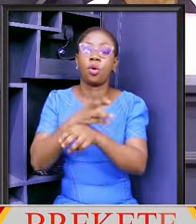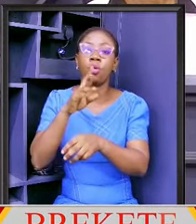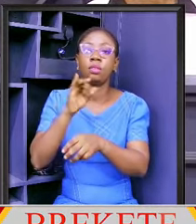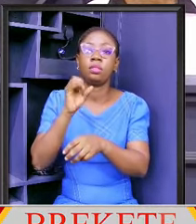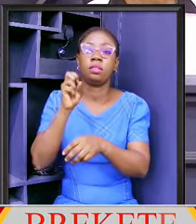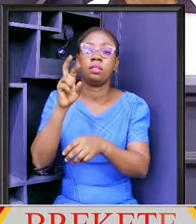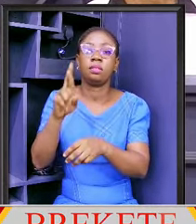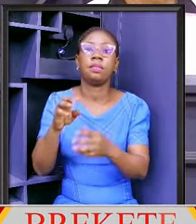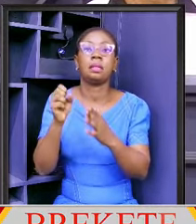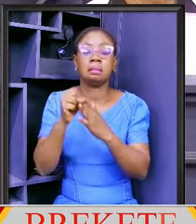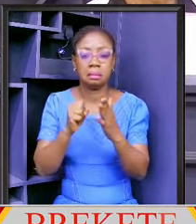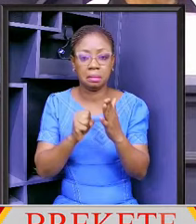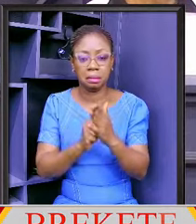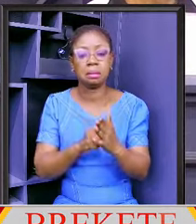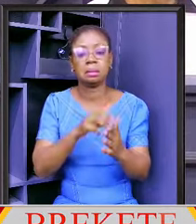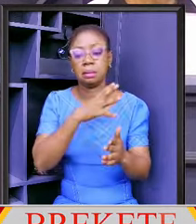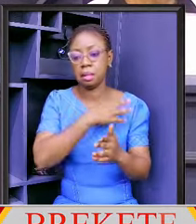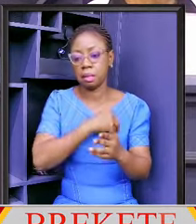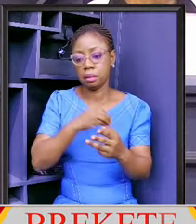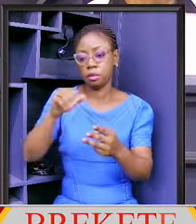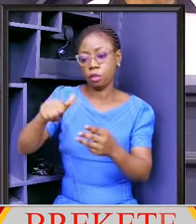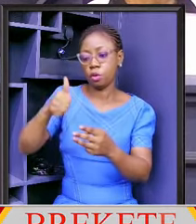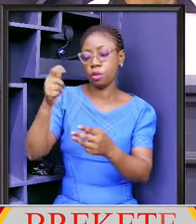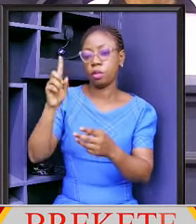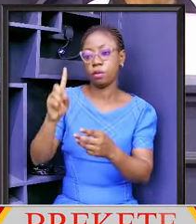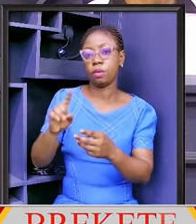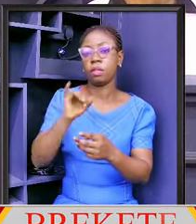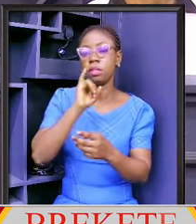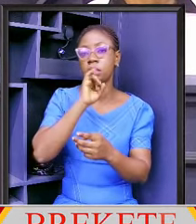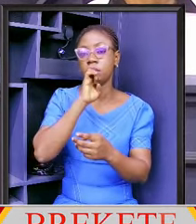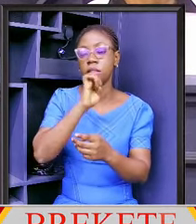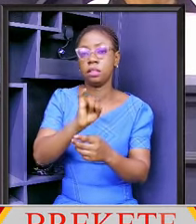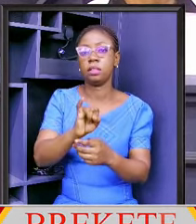one. Then the other one, Okorofiong,